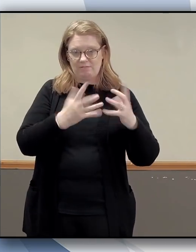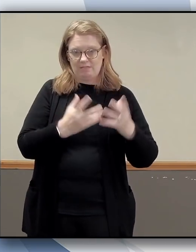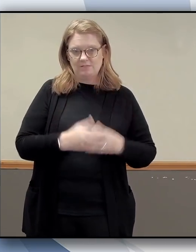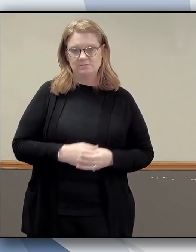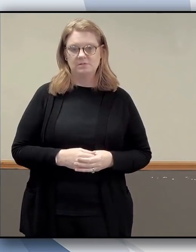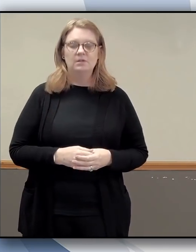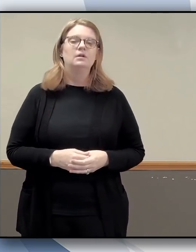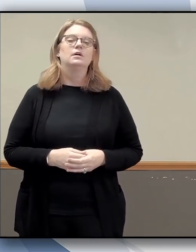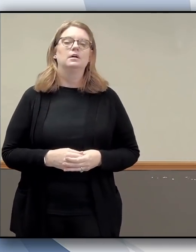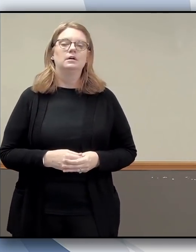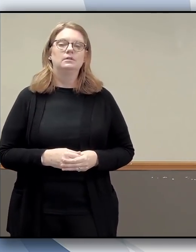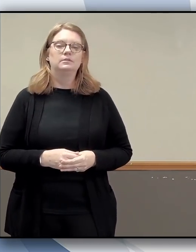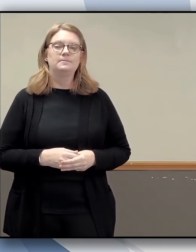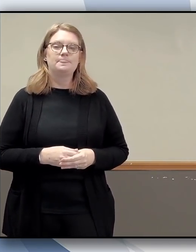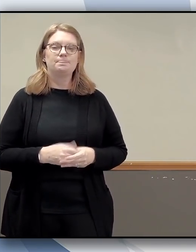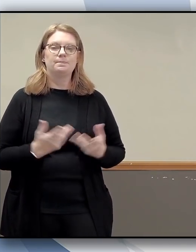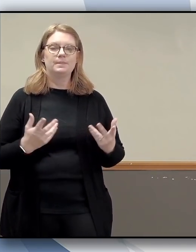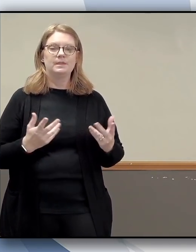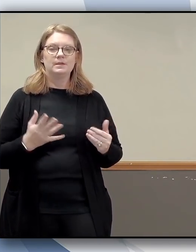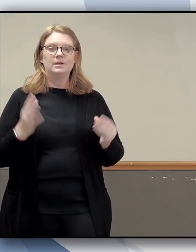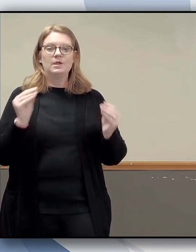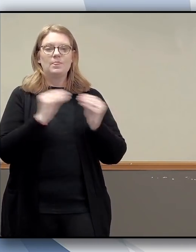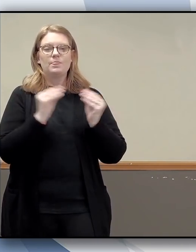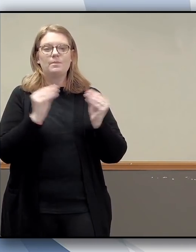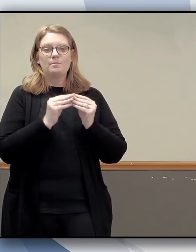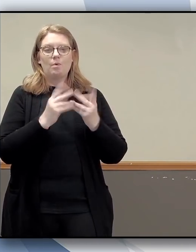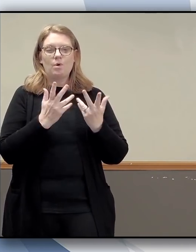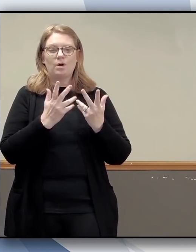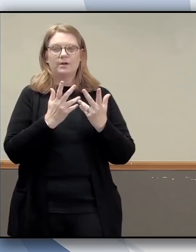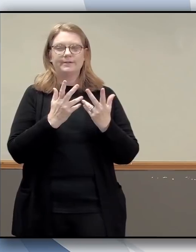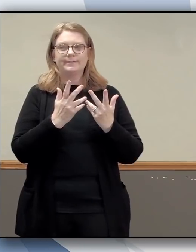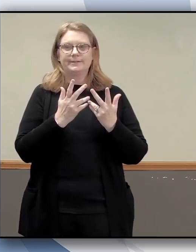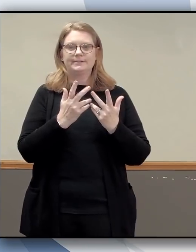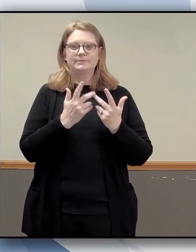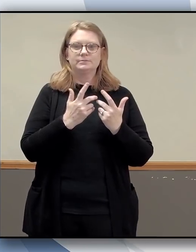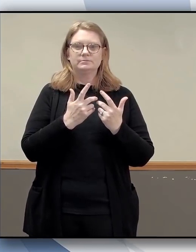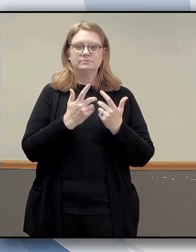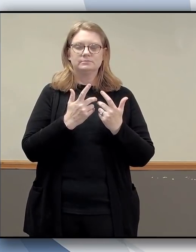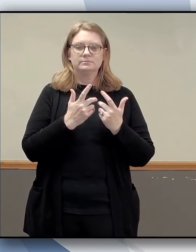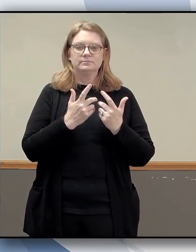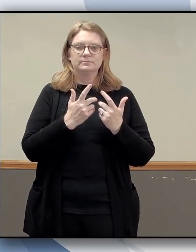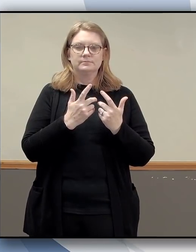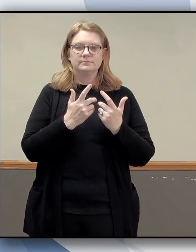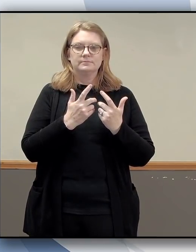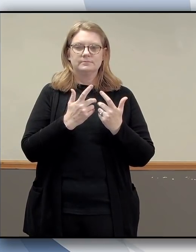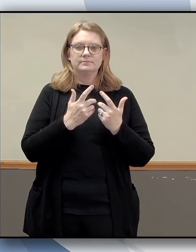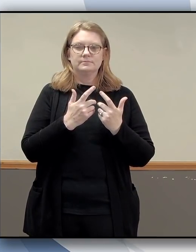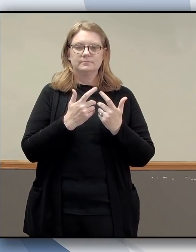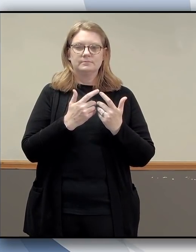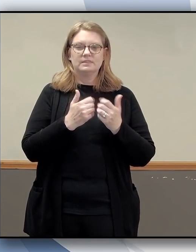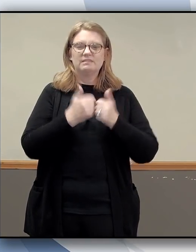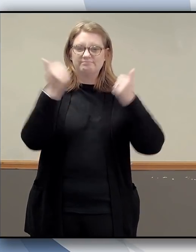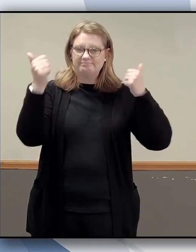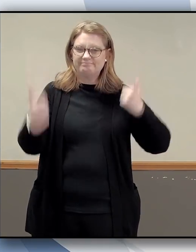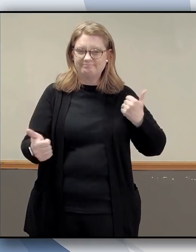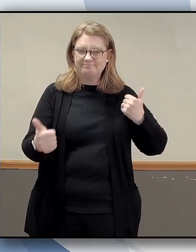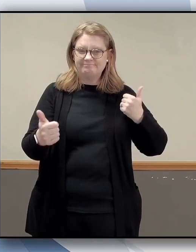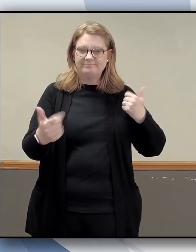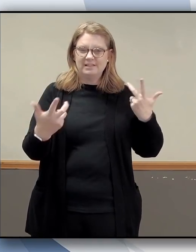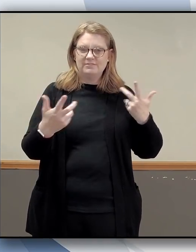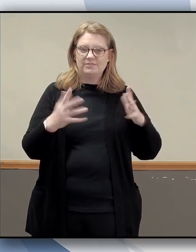think when you get the more distance you get from the individual in the level of government, the more the discussion